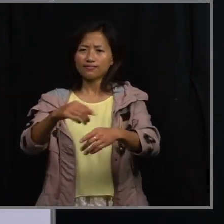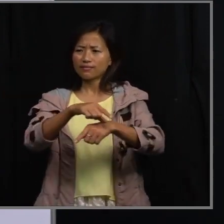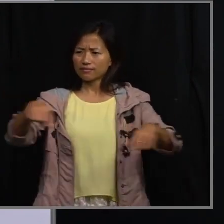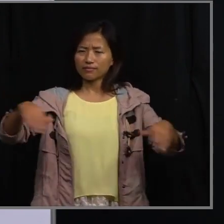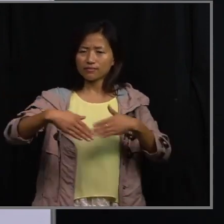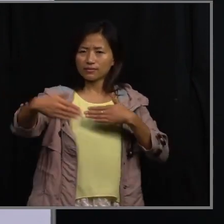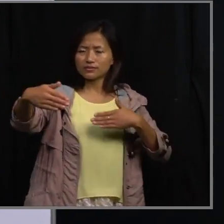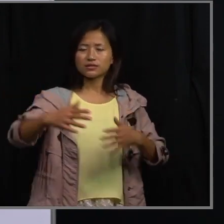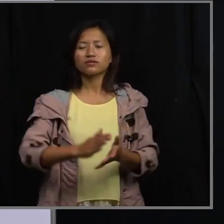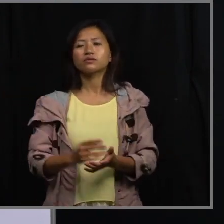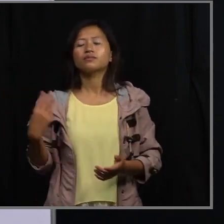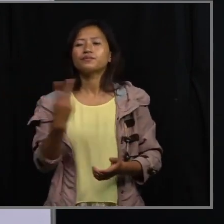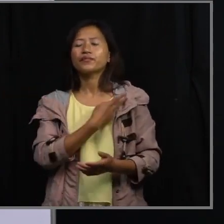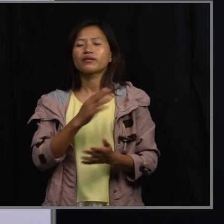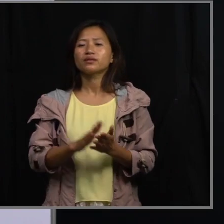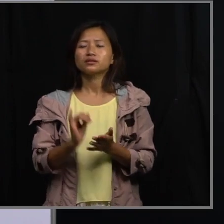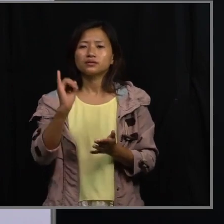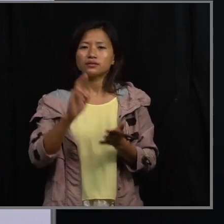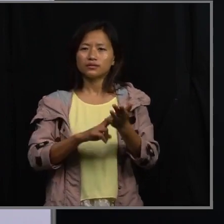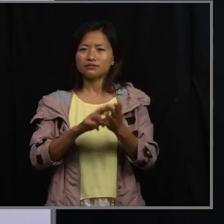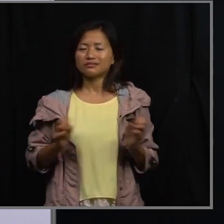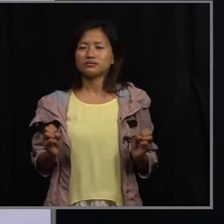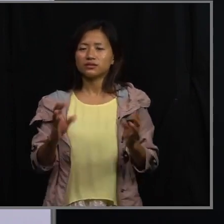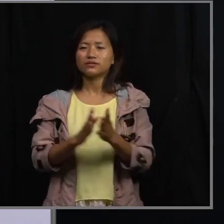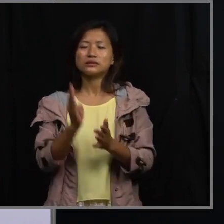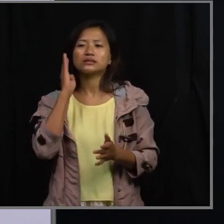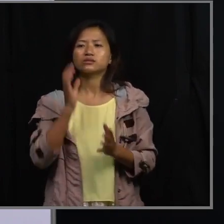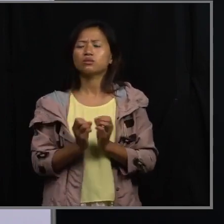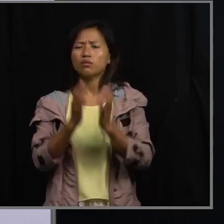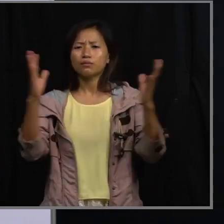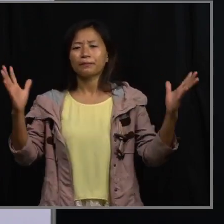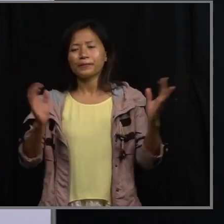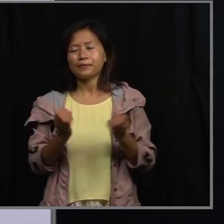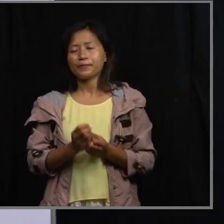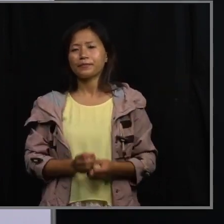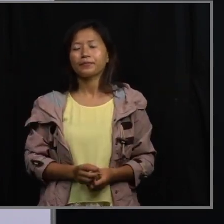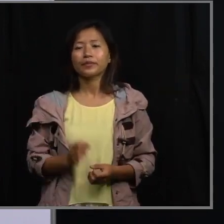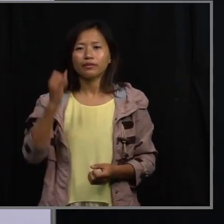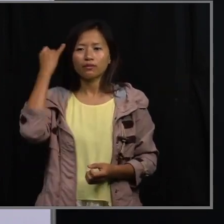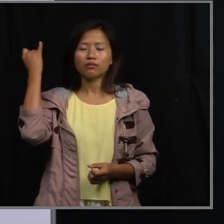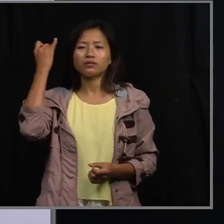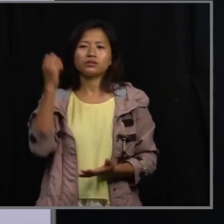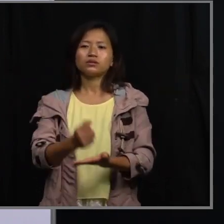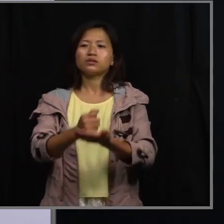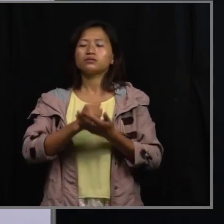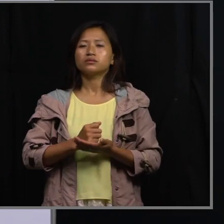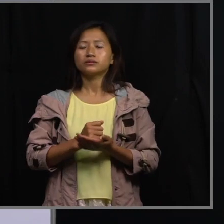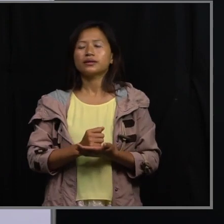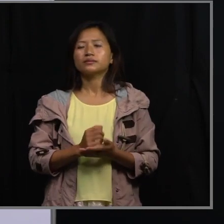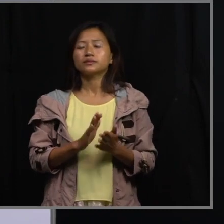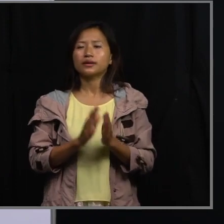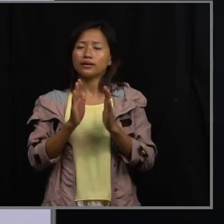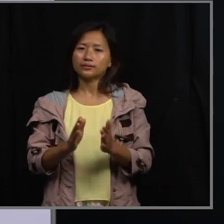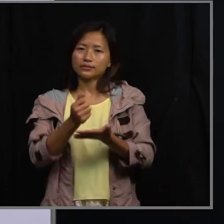to the, the invention of the telephones, right? So there are so many, right? This is the imagination which always helps in the physics,